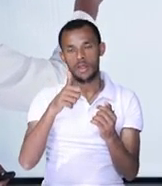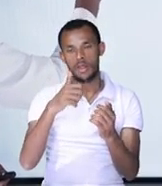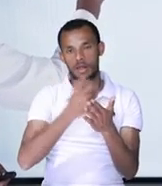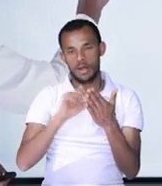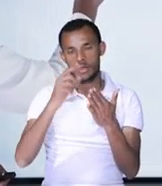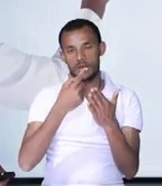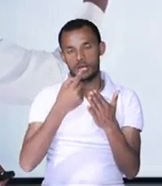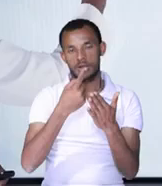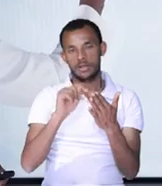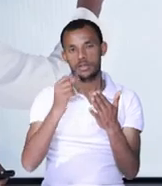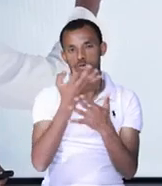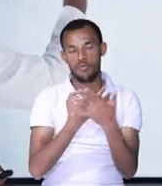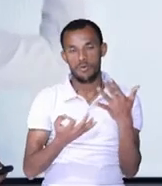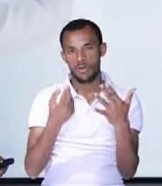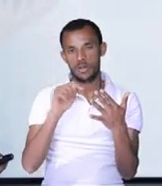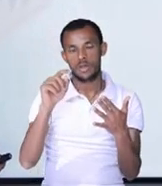form. The logarithm of,